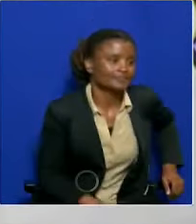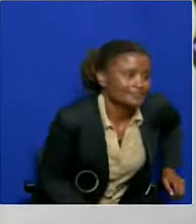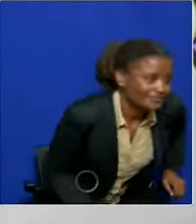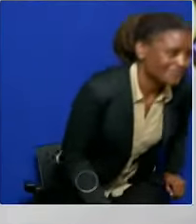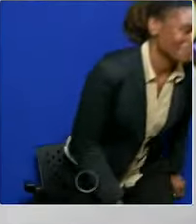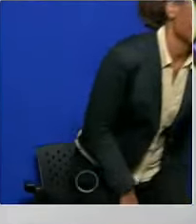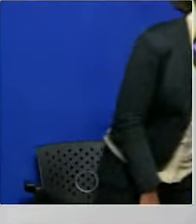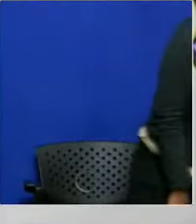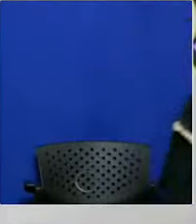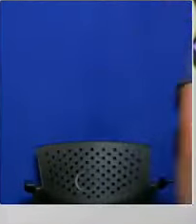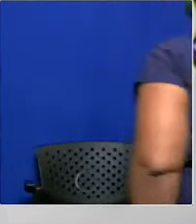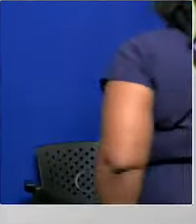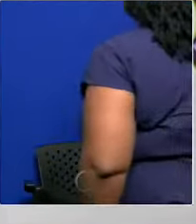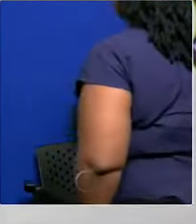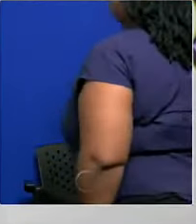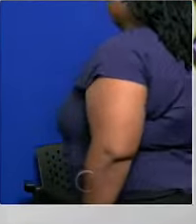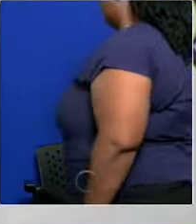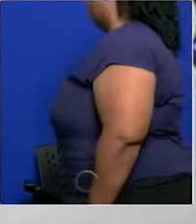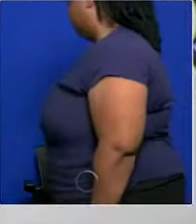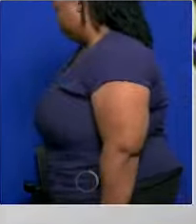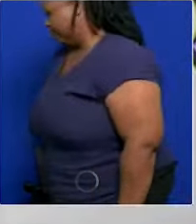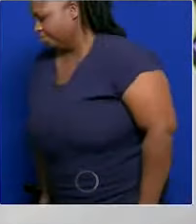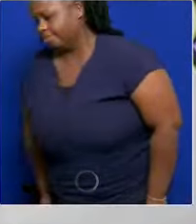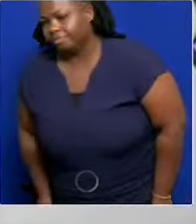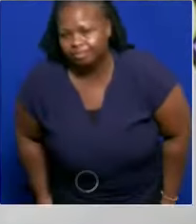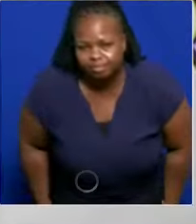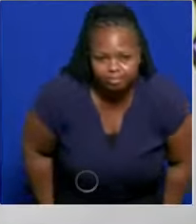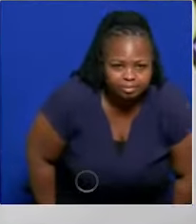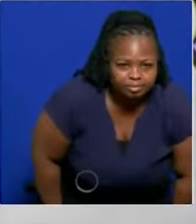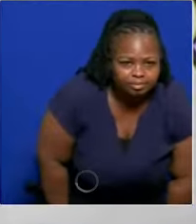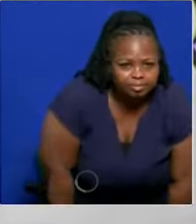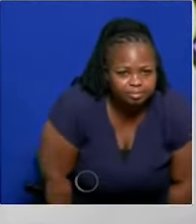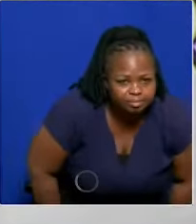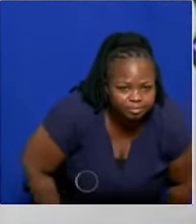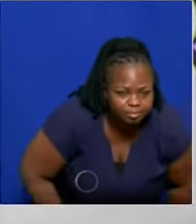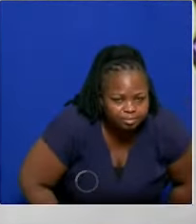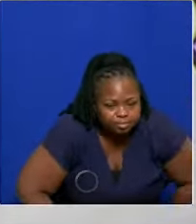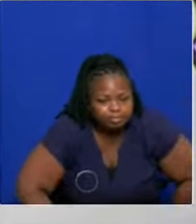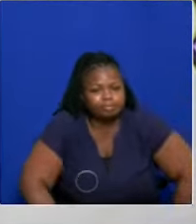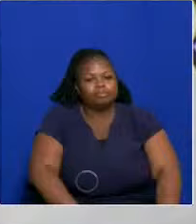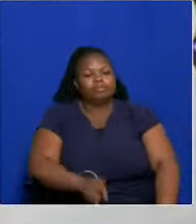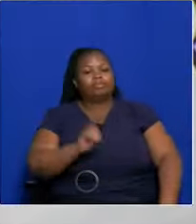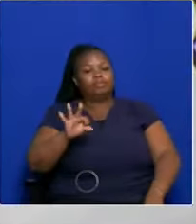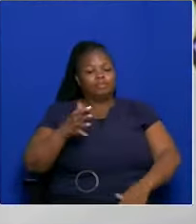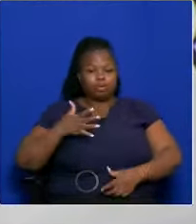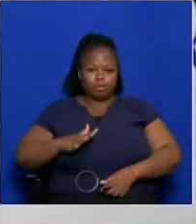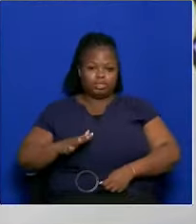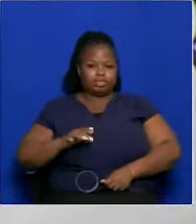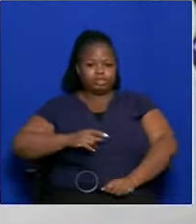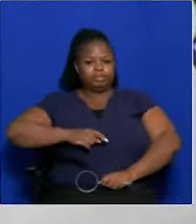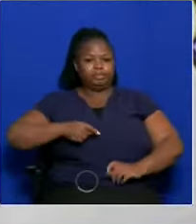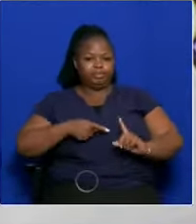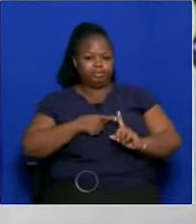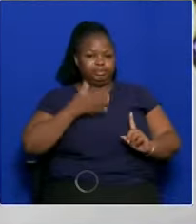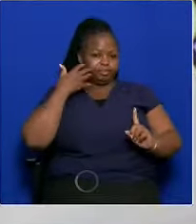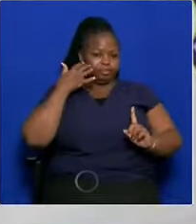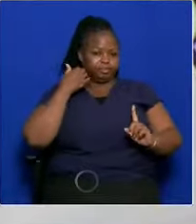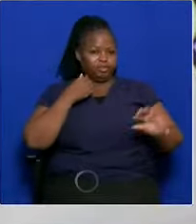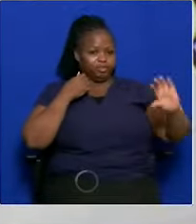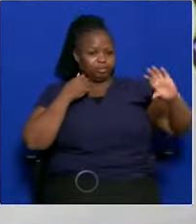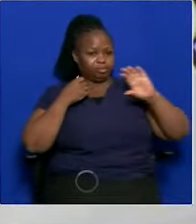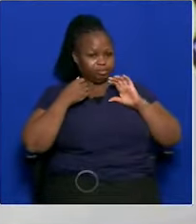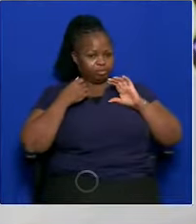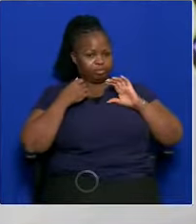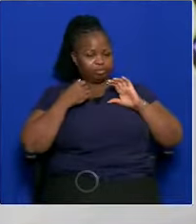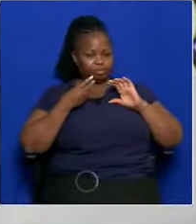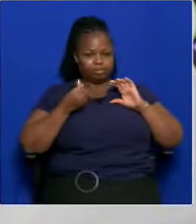wanted Matlala to give me money, which is not a loan, I could have preferred that he give me in